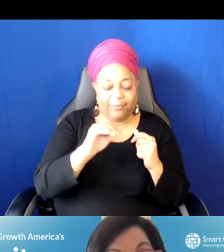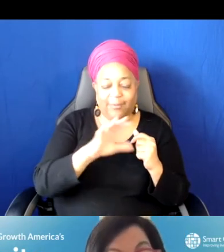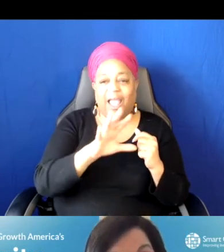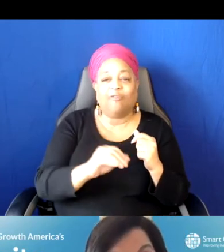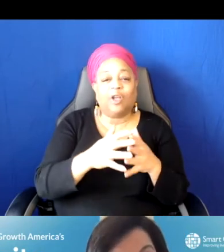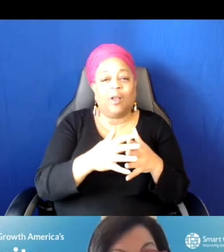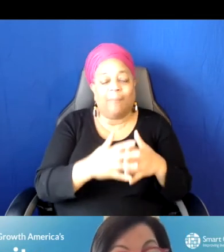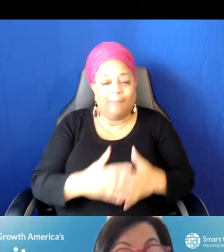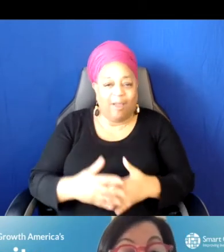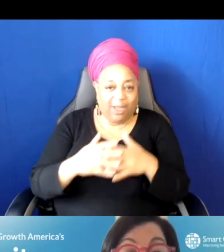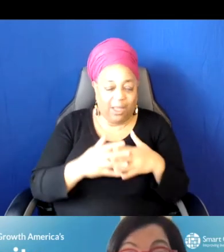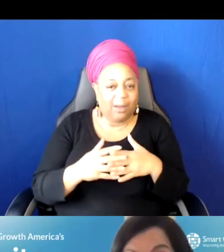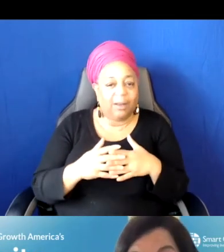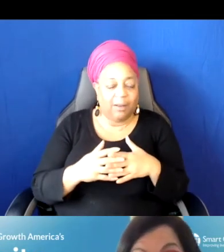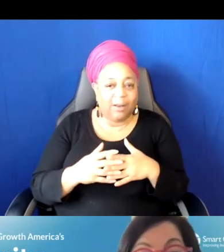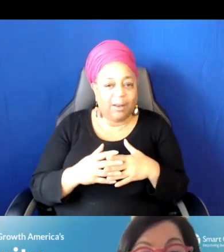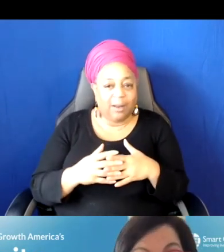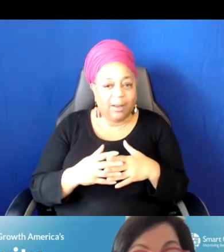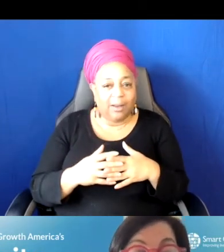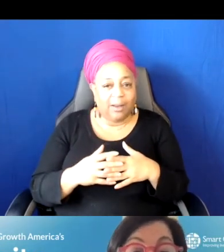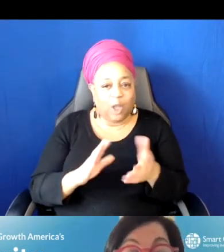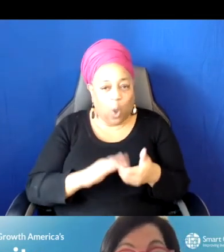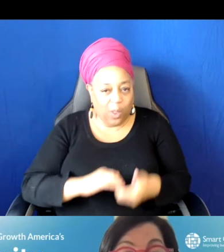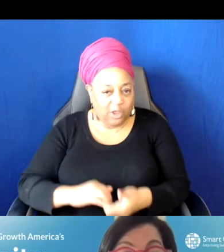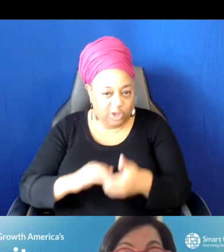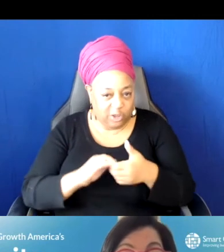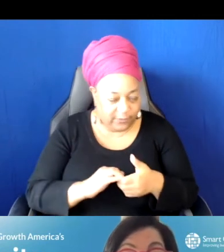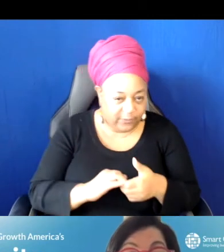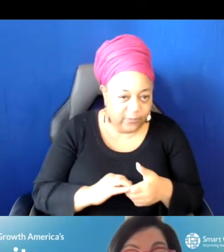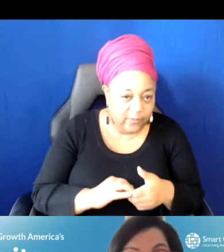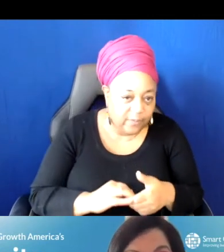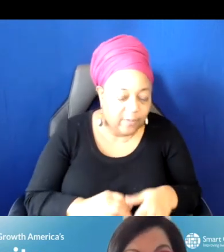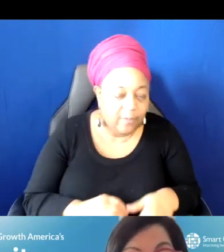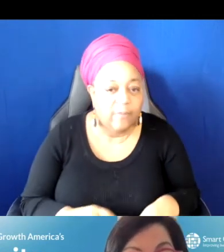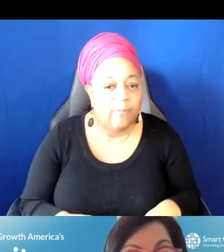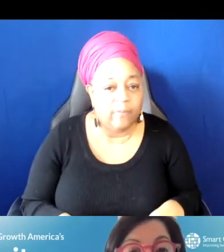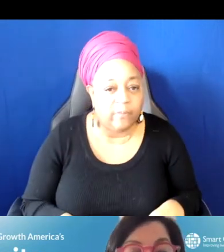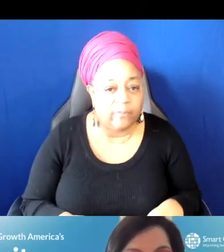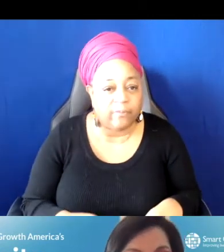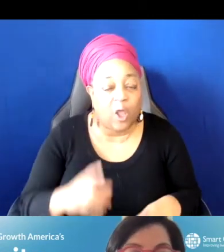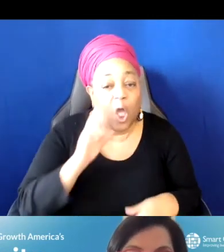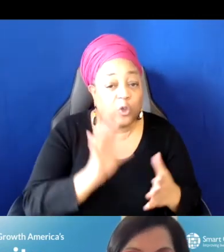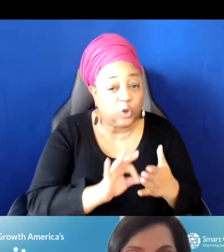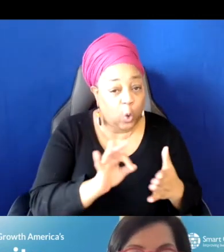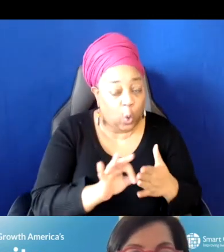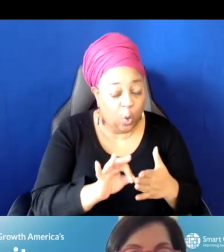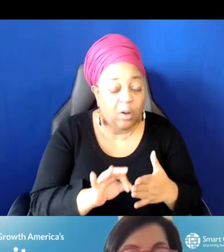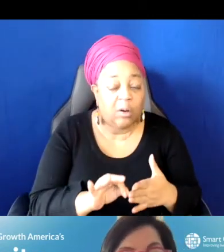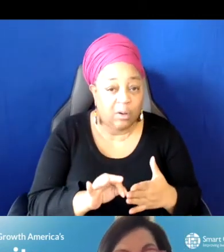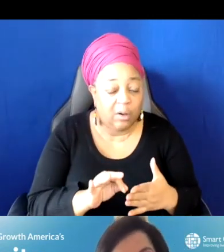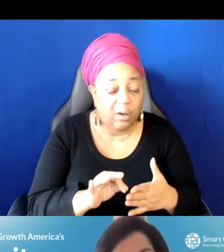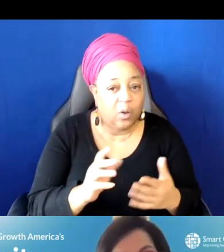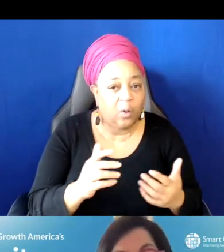additional questionnaire, a supplemental questionnaire that is scored in addition to your bid, that also,